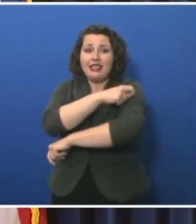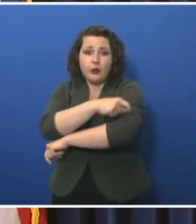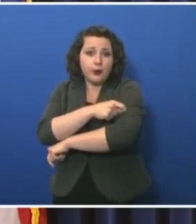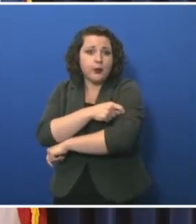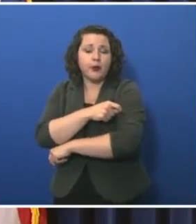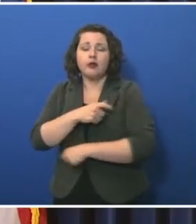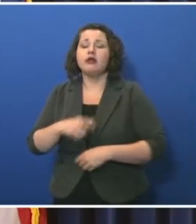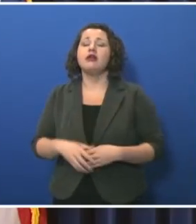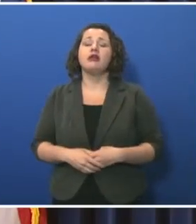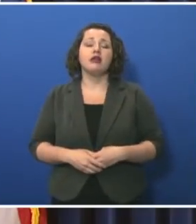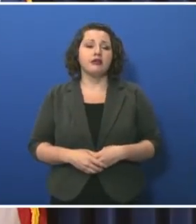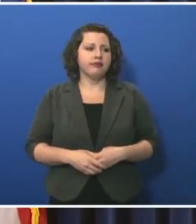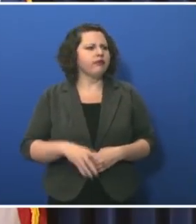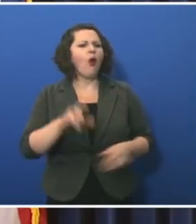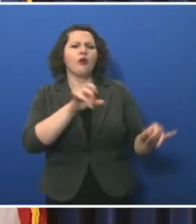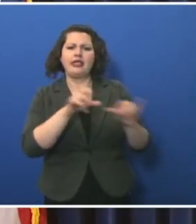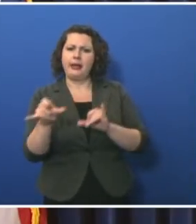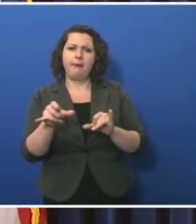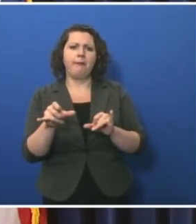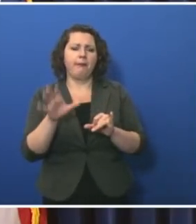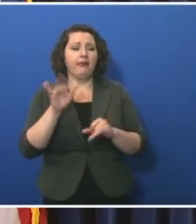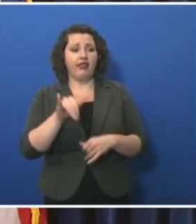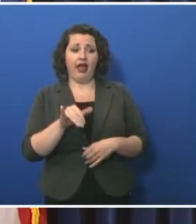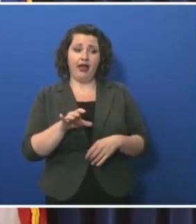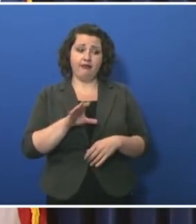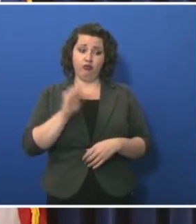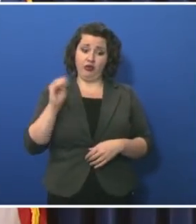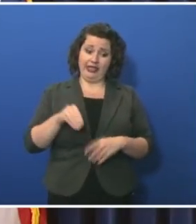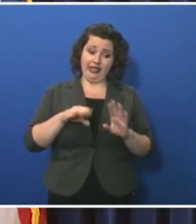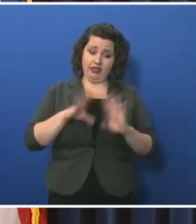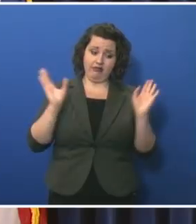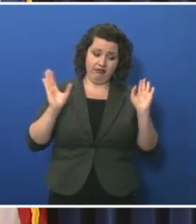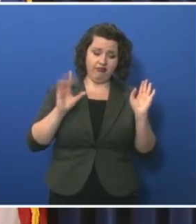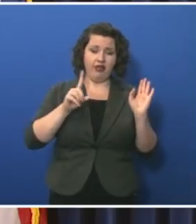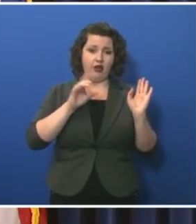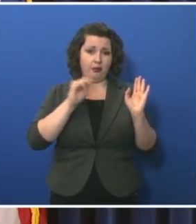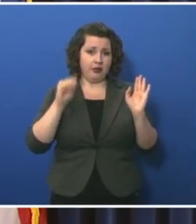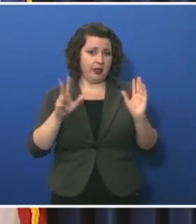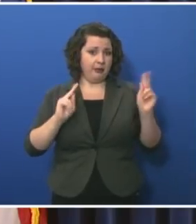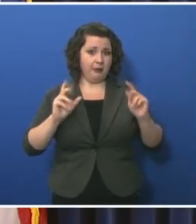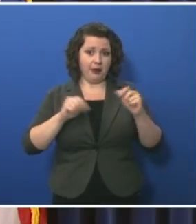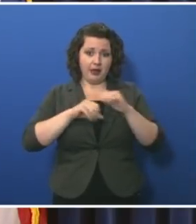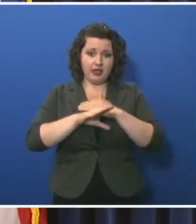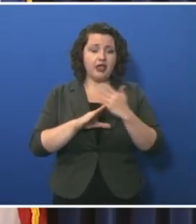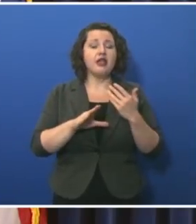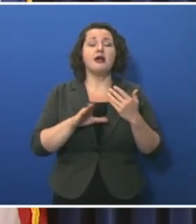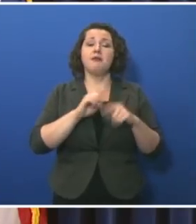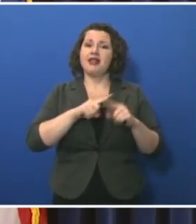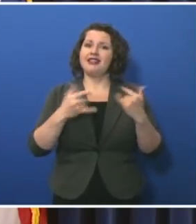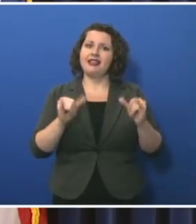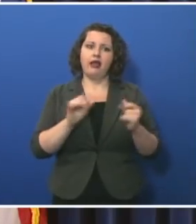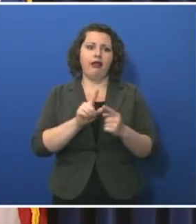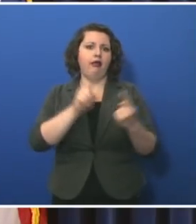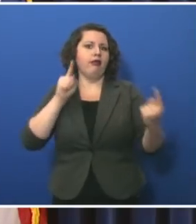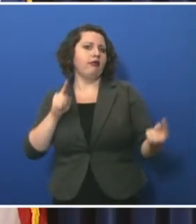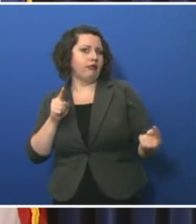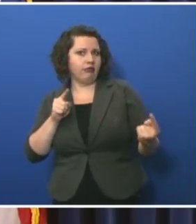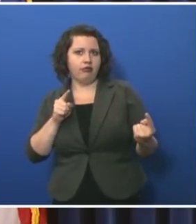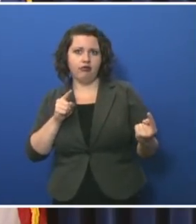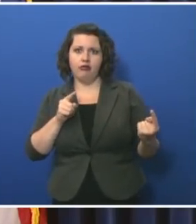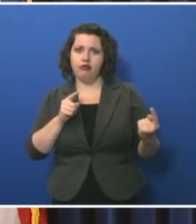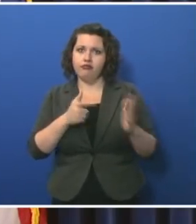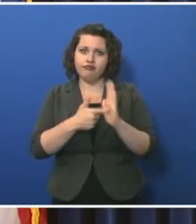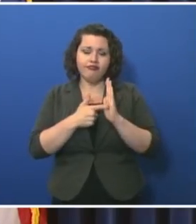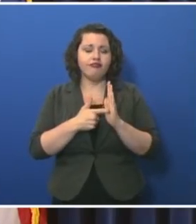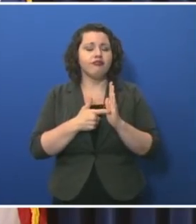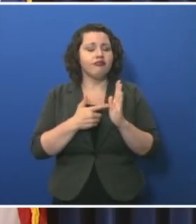the percentage. We have in place the social distancing and 6 feet requirement to make every reasonable attempt to